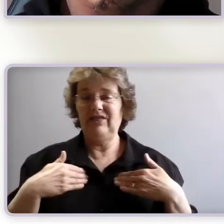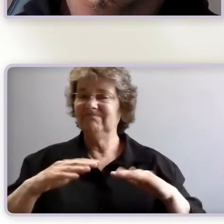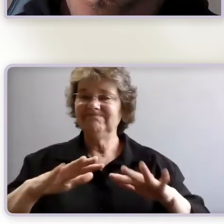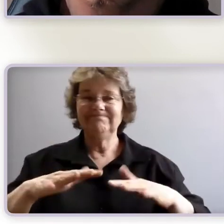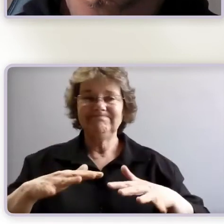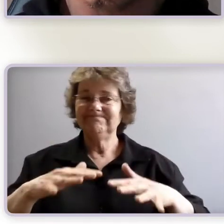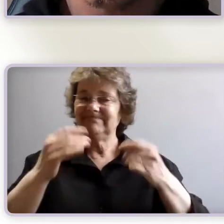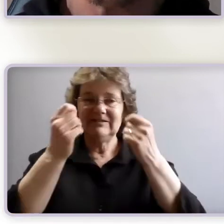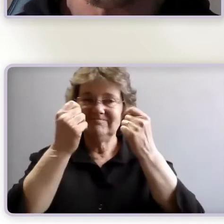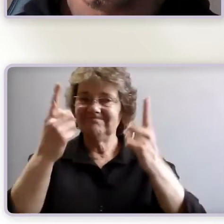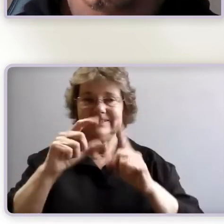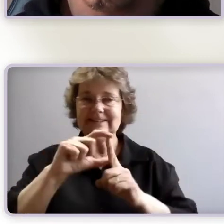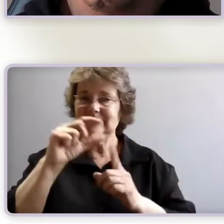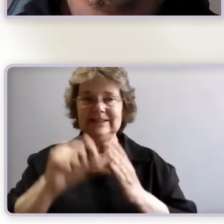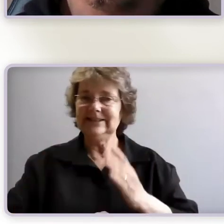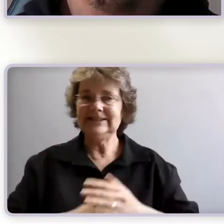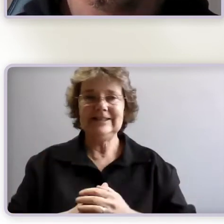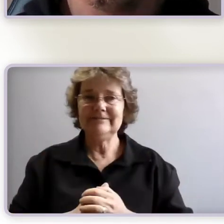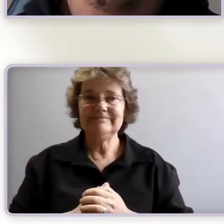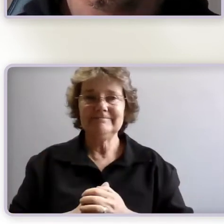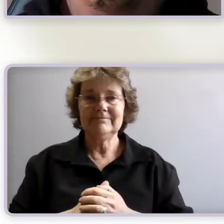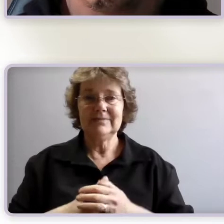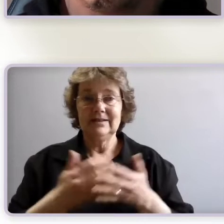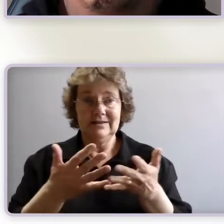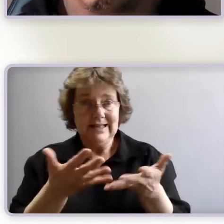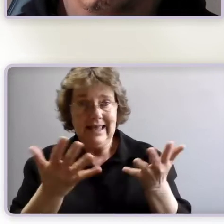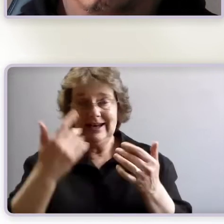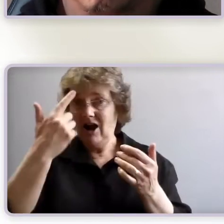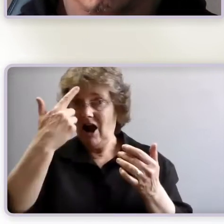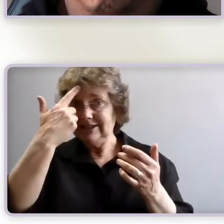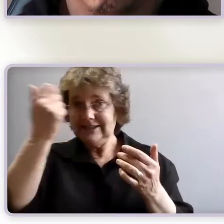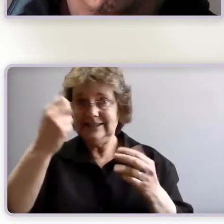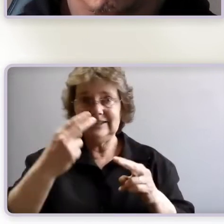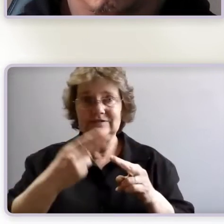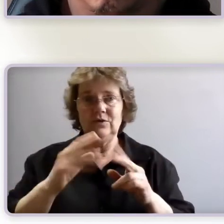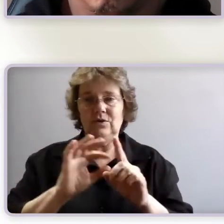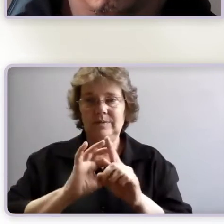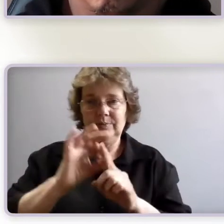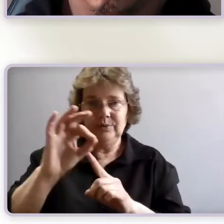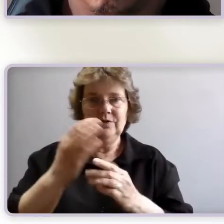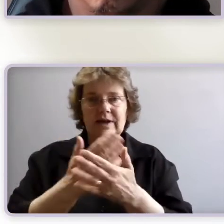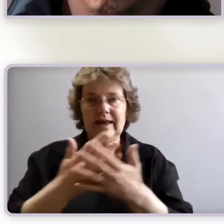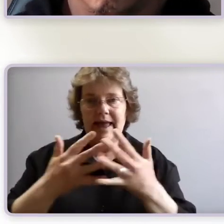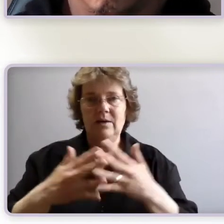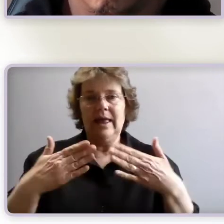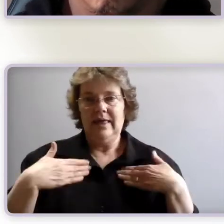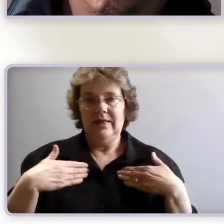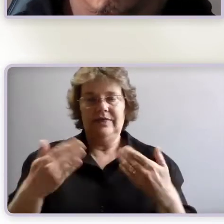ideas might the panel have to improve how people with disability are cared for in health services